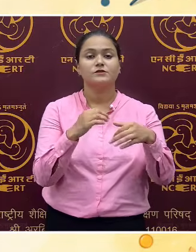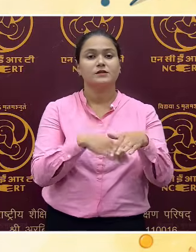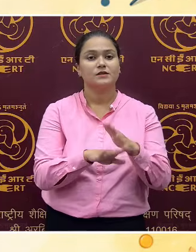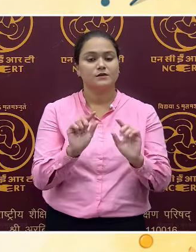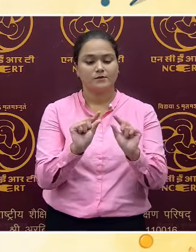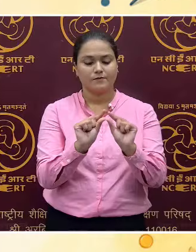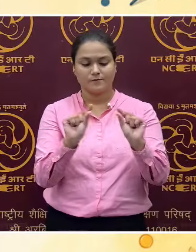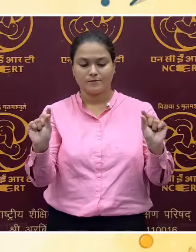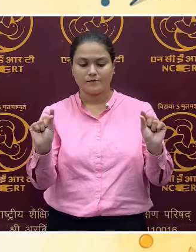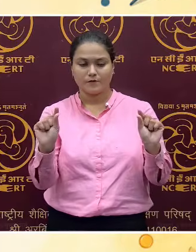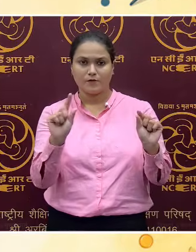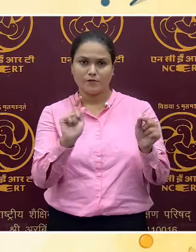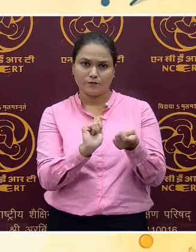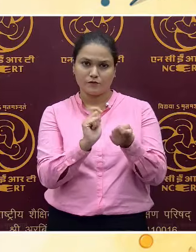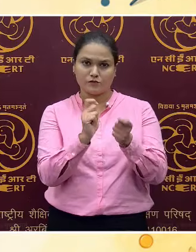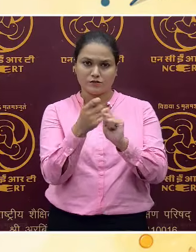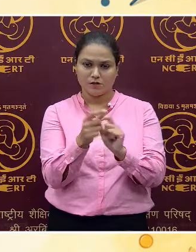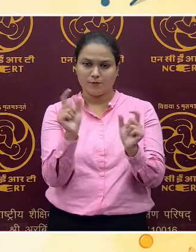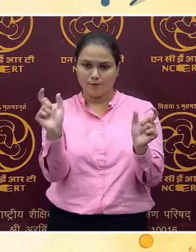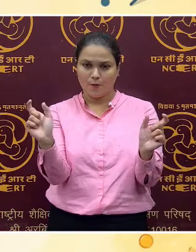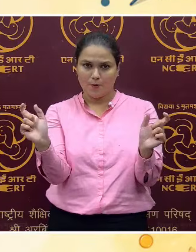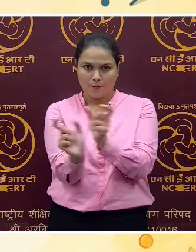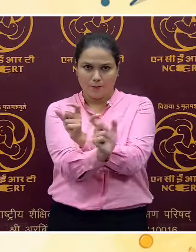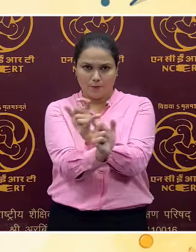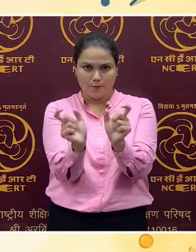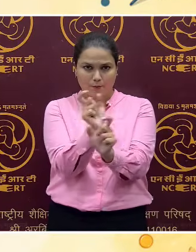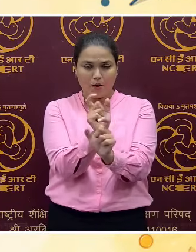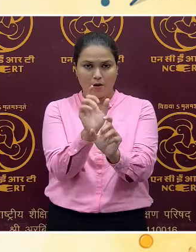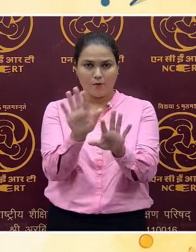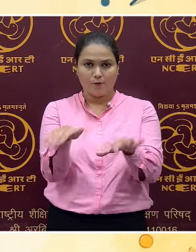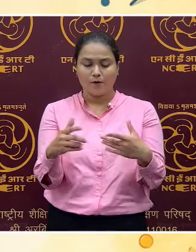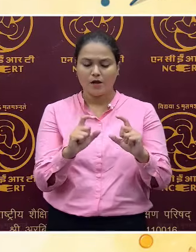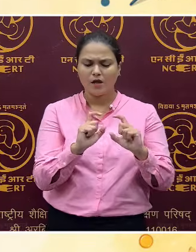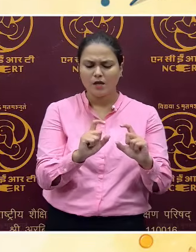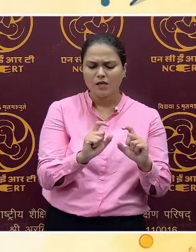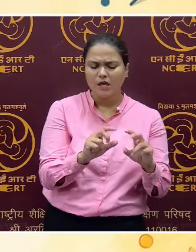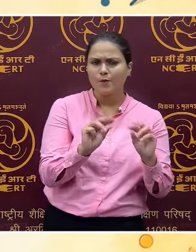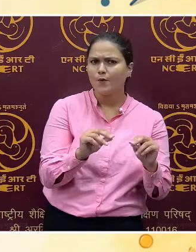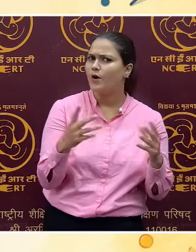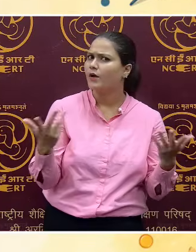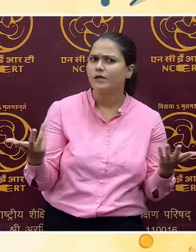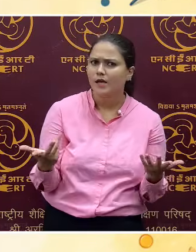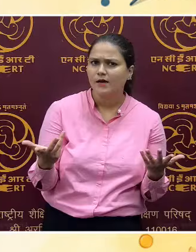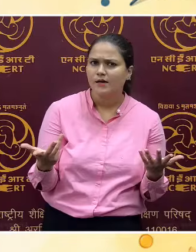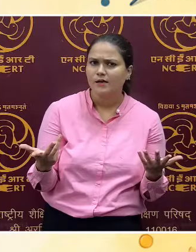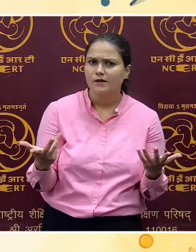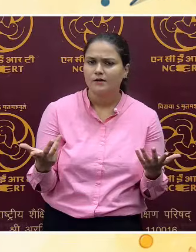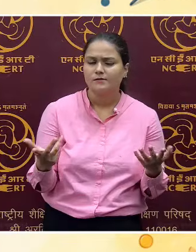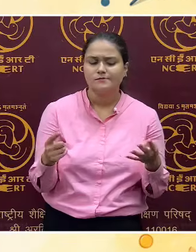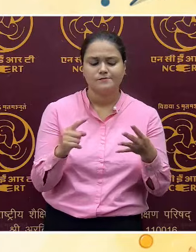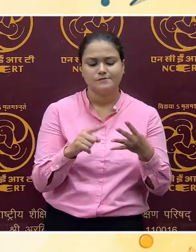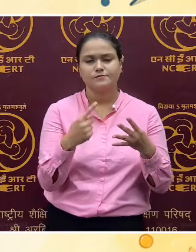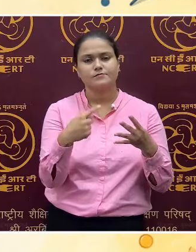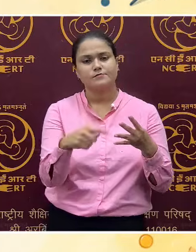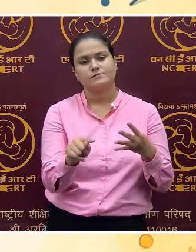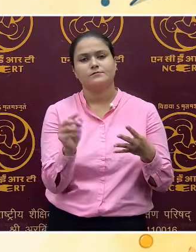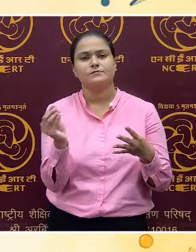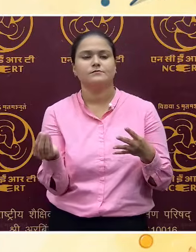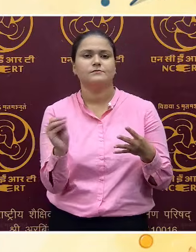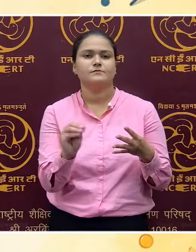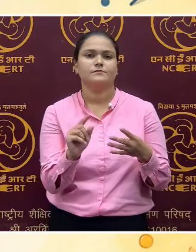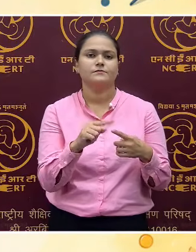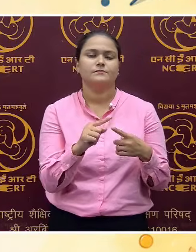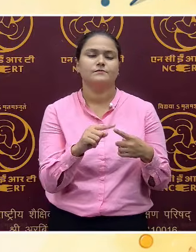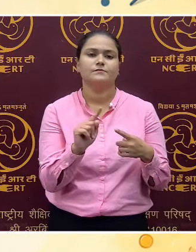just have to change the order, what you cannot cure. So, what cannot be cured must be endured. First